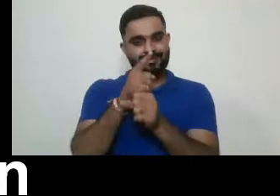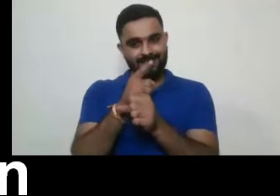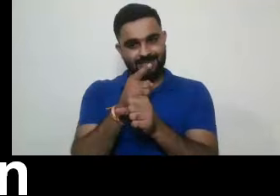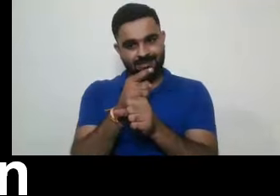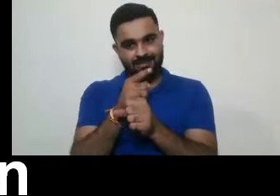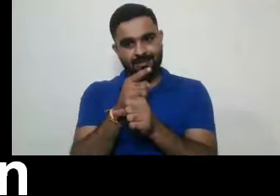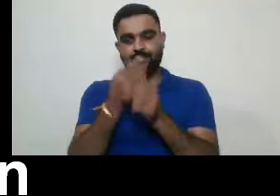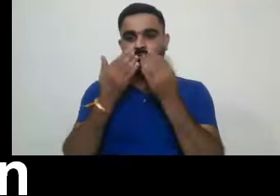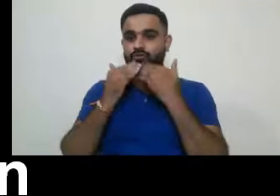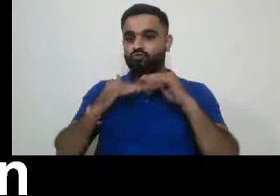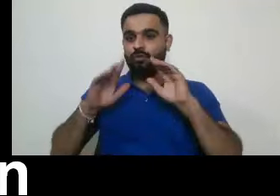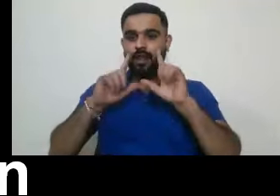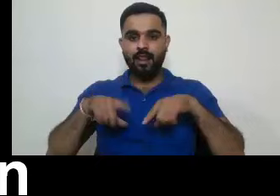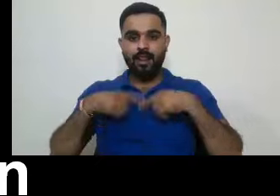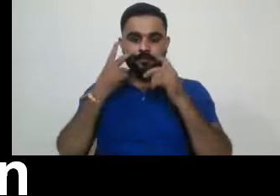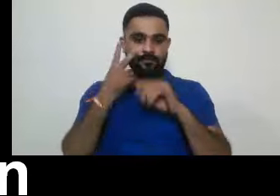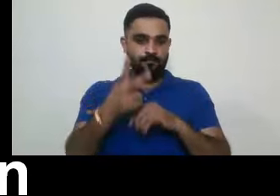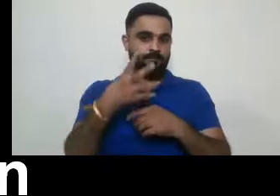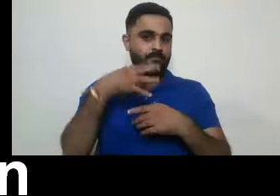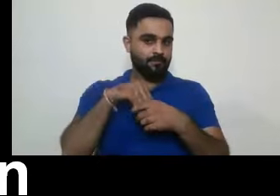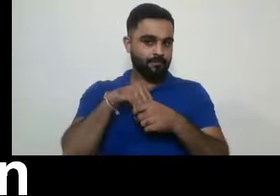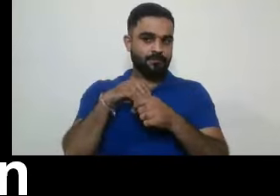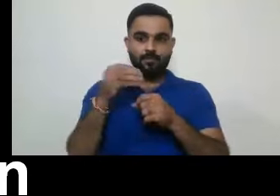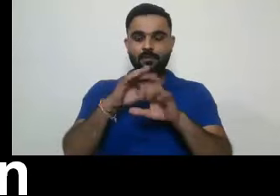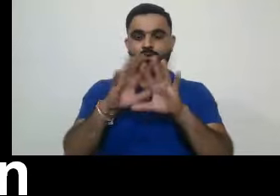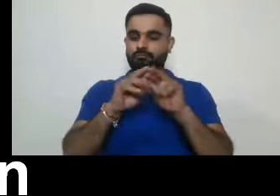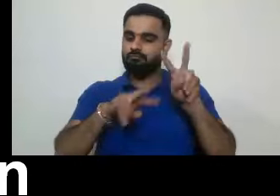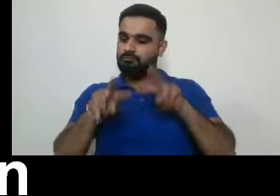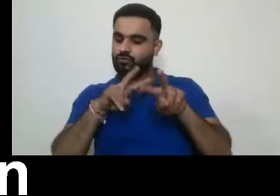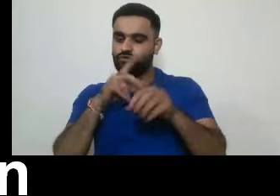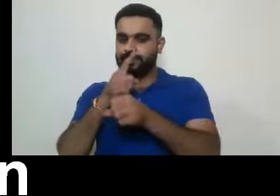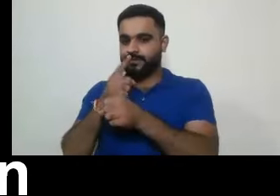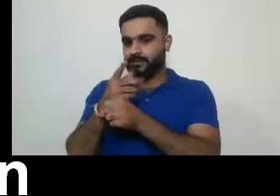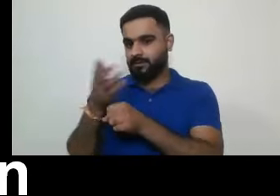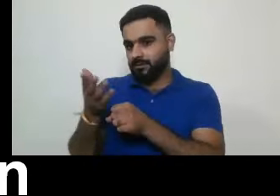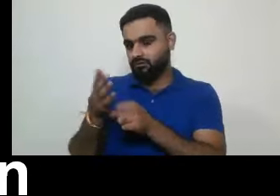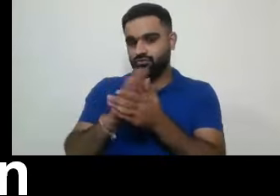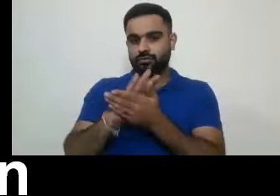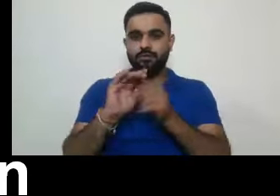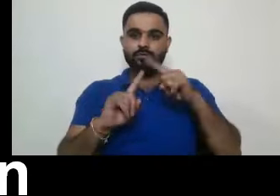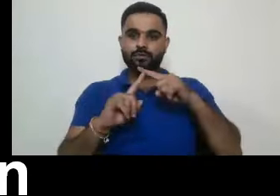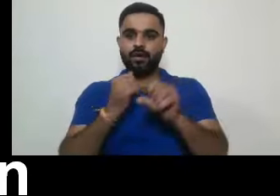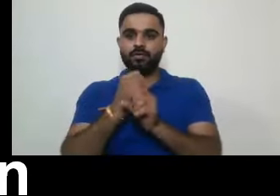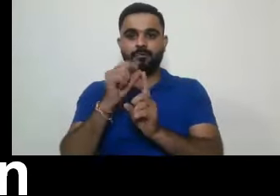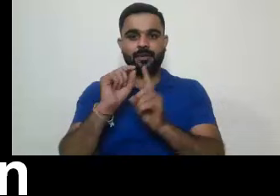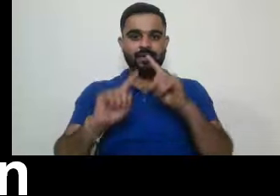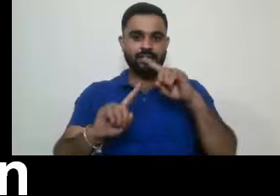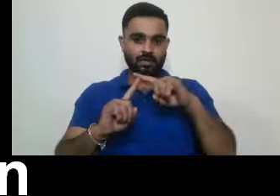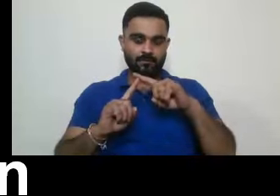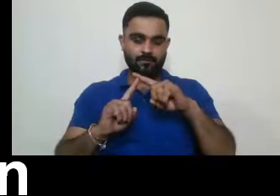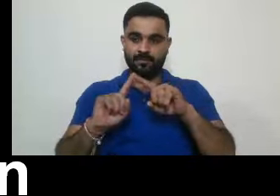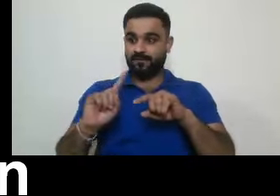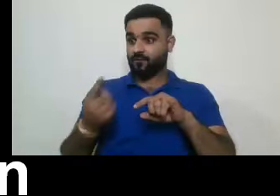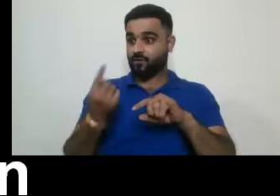the students alike. So let's see some overview features of ChatGPT. First of all, have